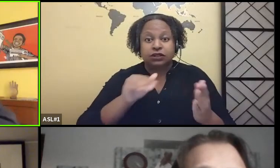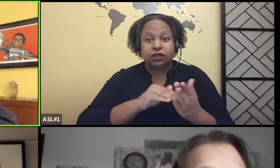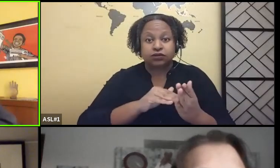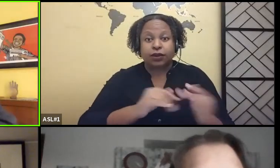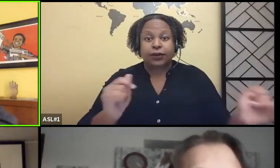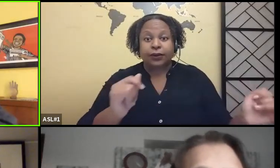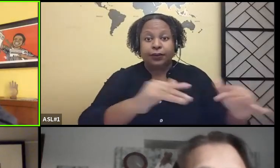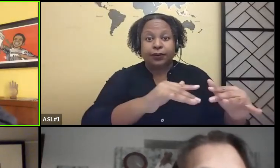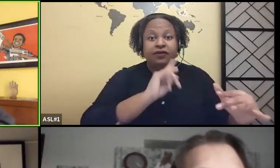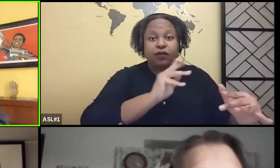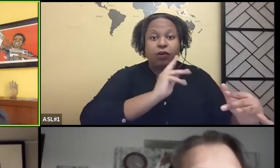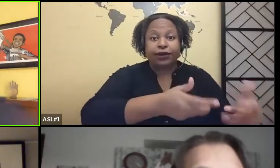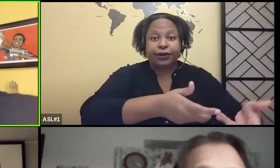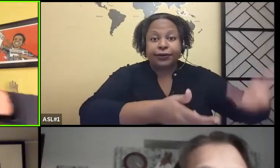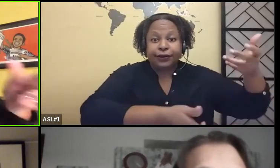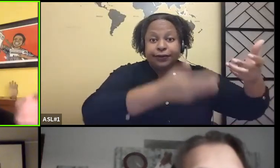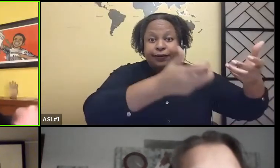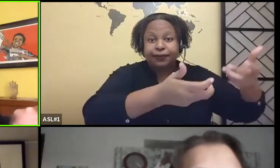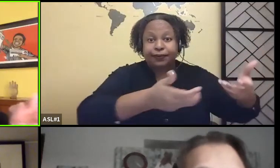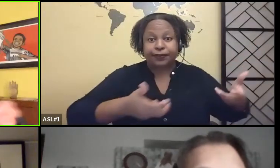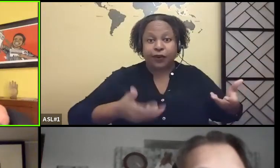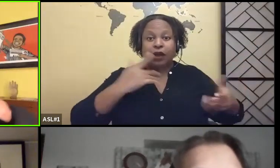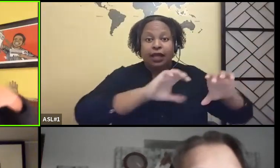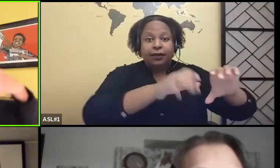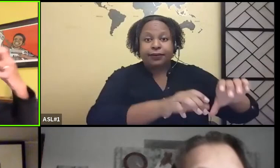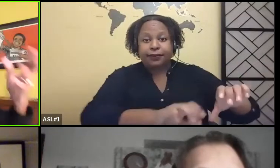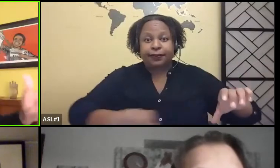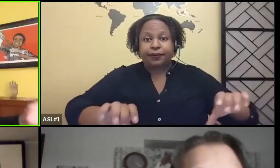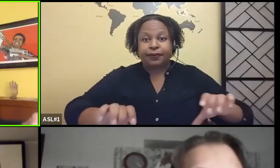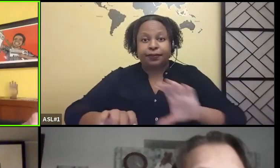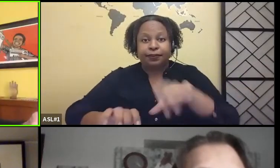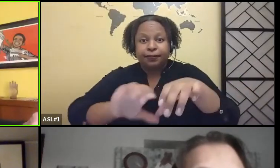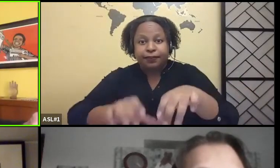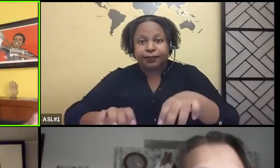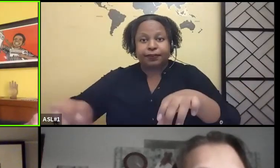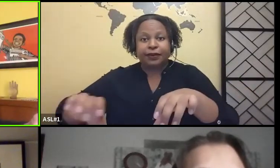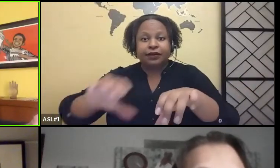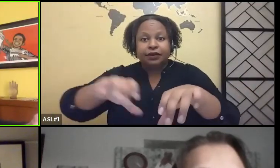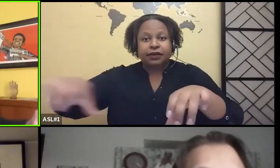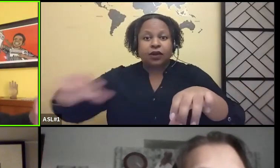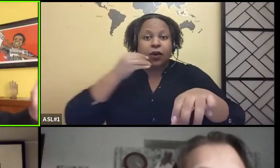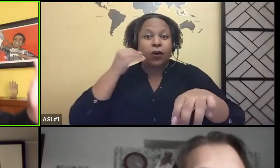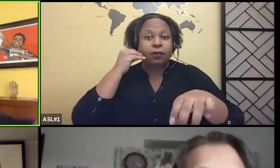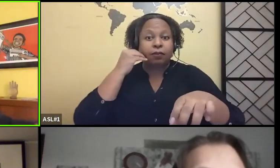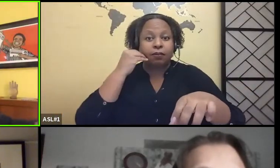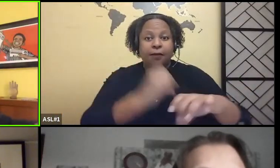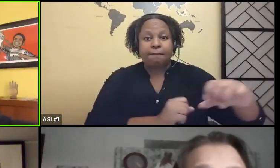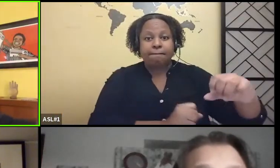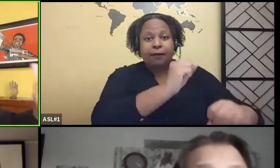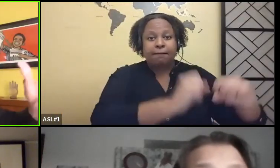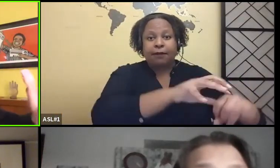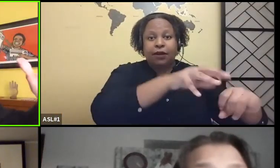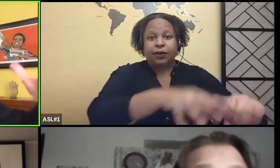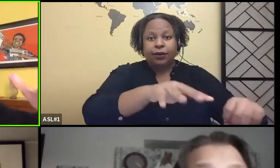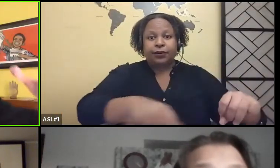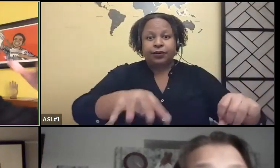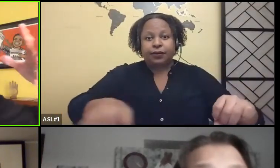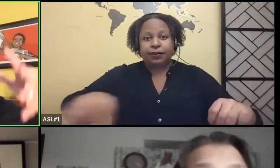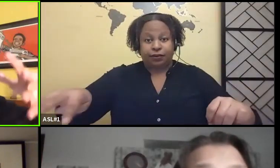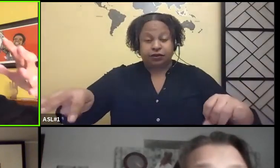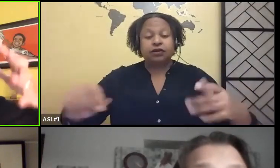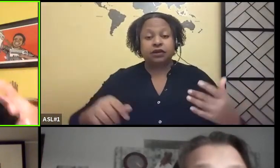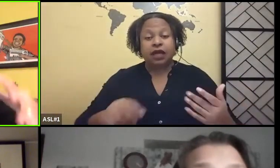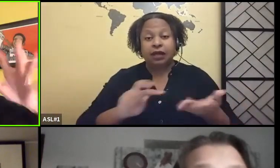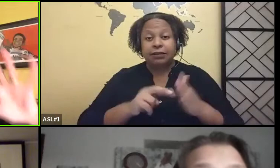the water because there's piped water and there are pumps and so forth, then that also means that a certain kind